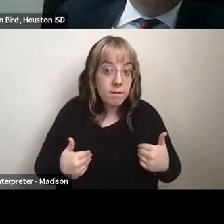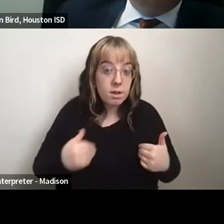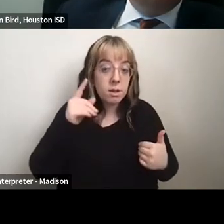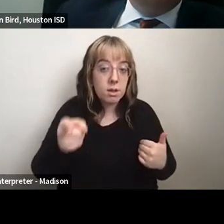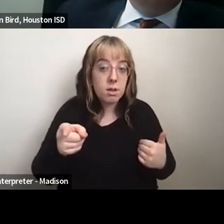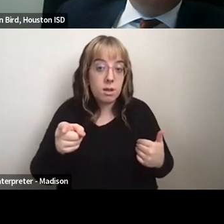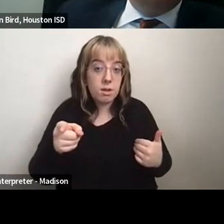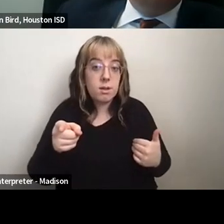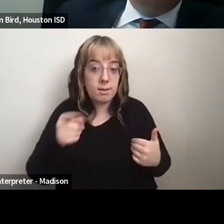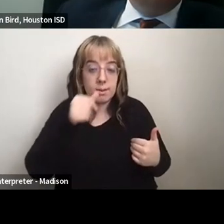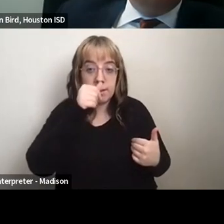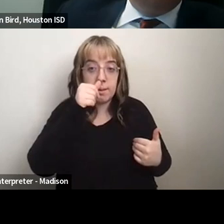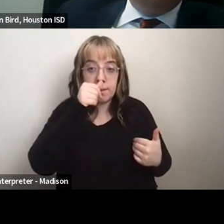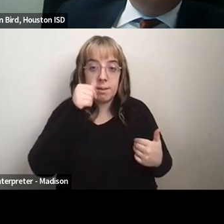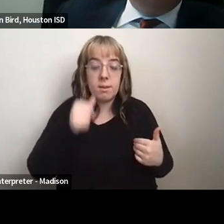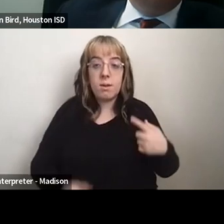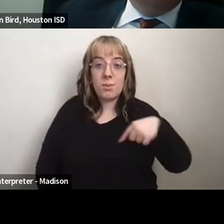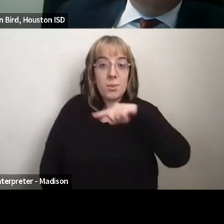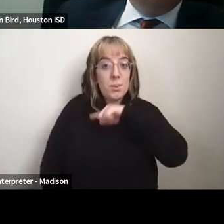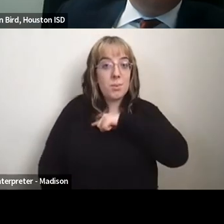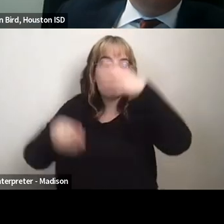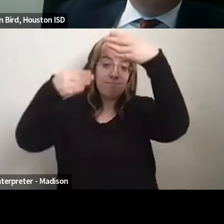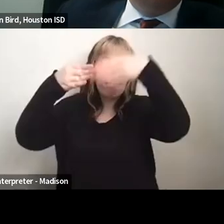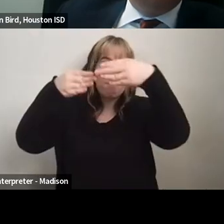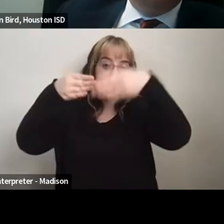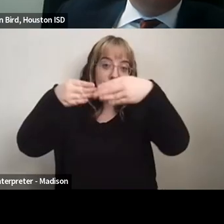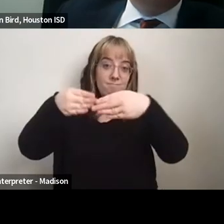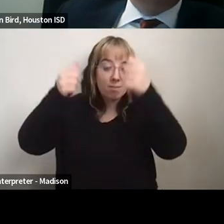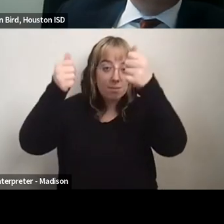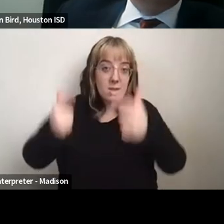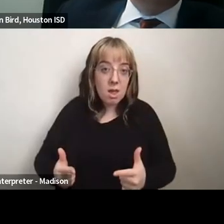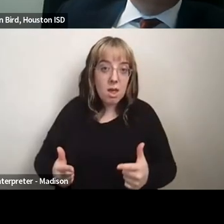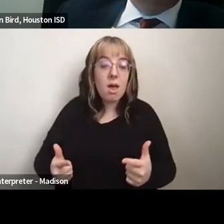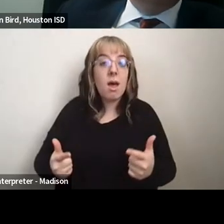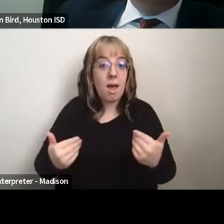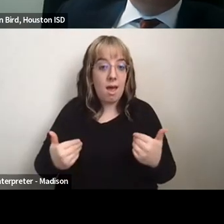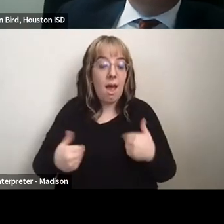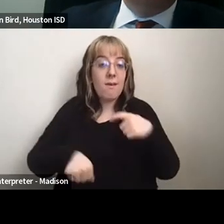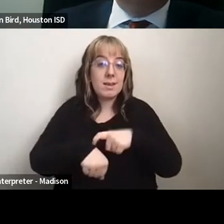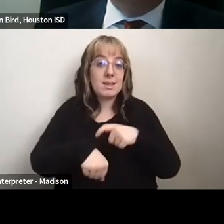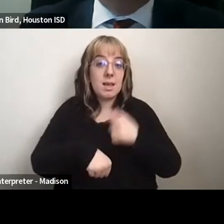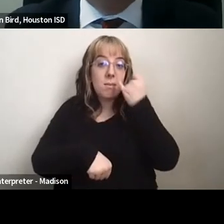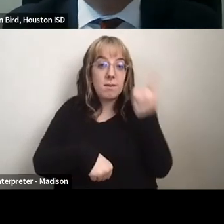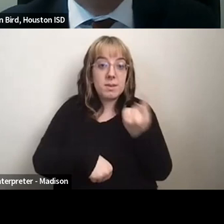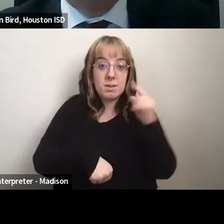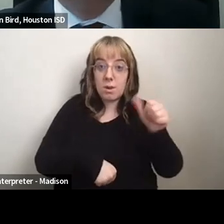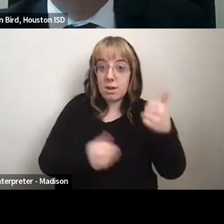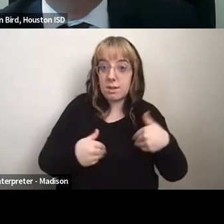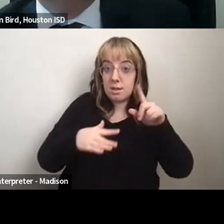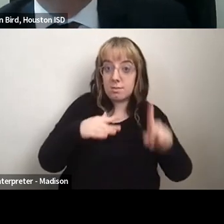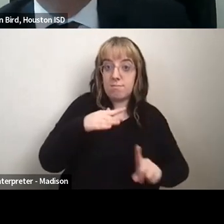that. We got all the questions, but you know, we have time if anybody else has a question. And in the meantime,